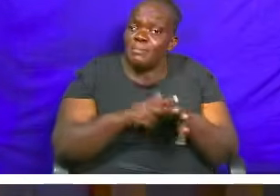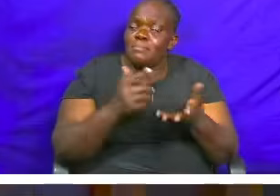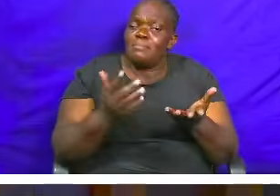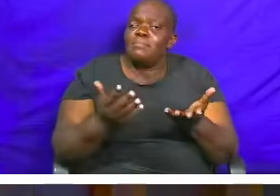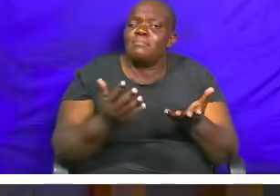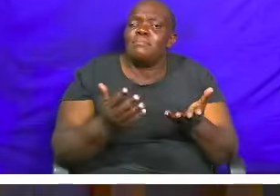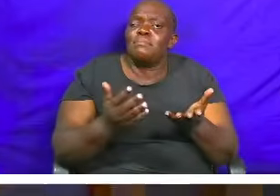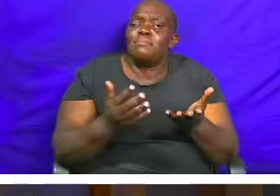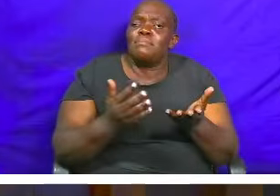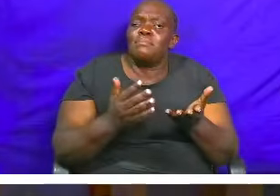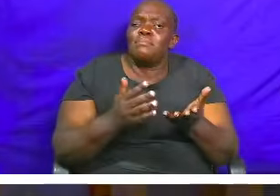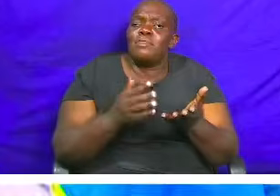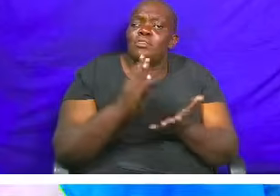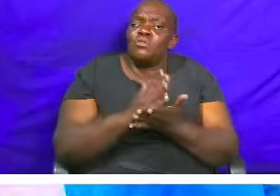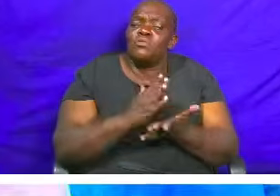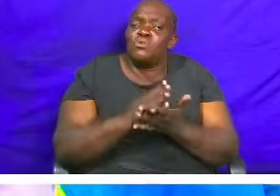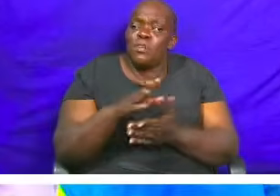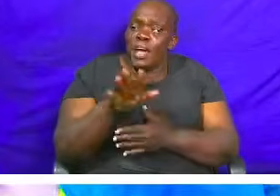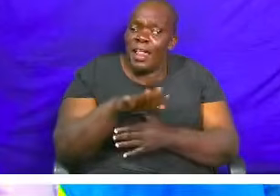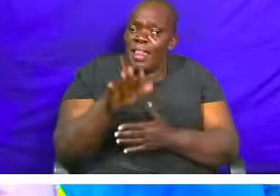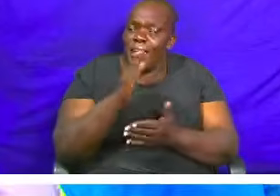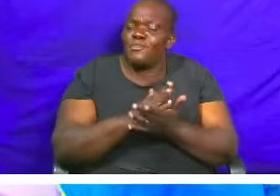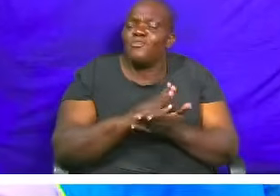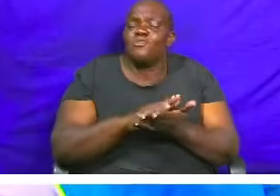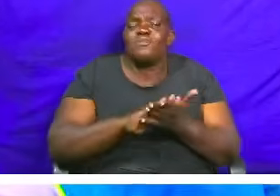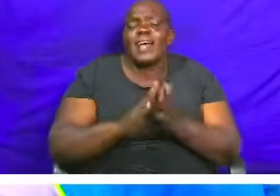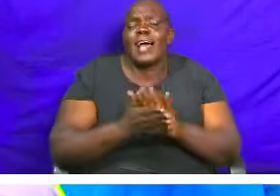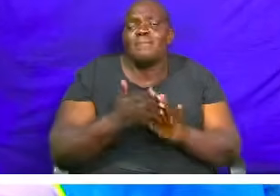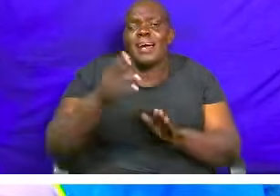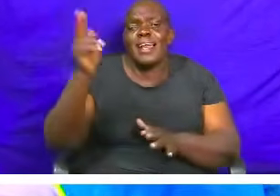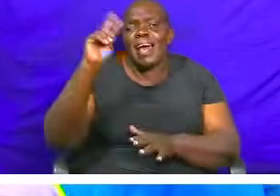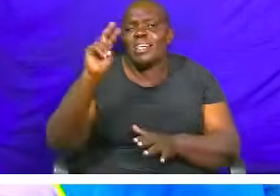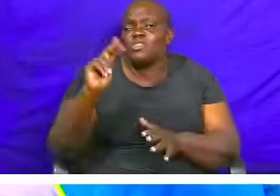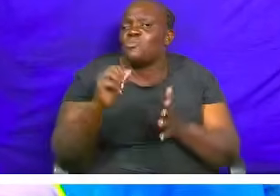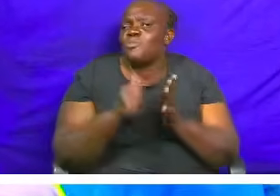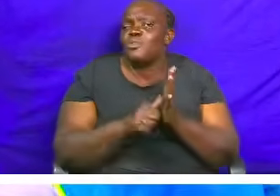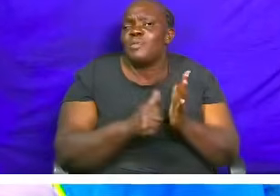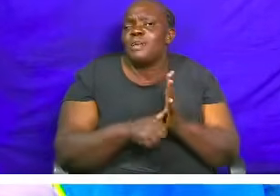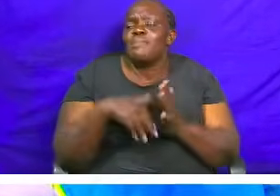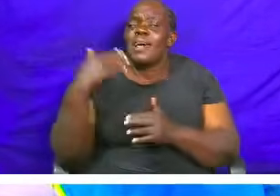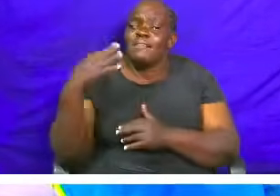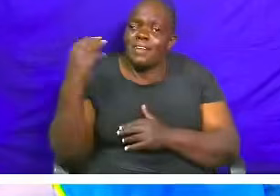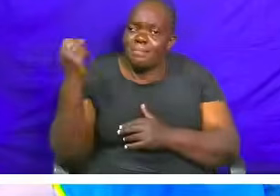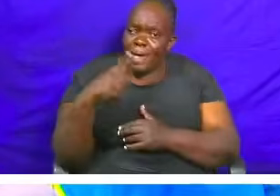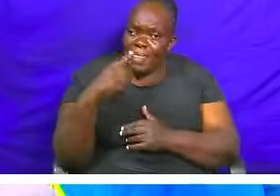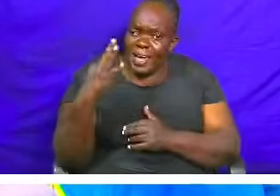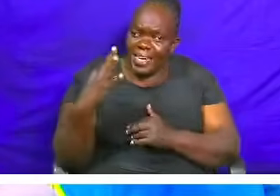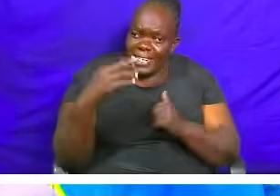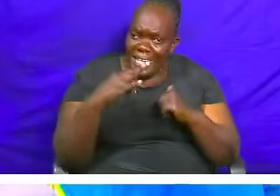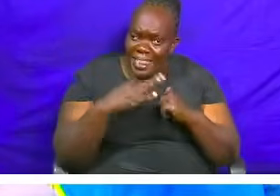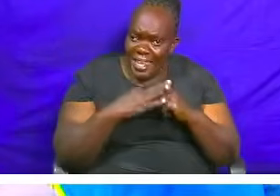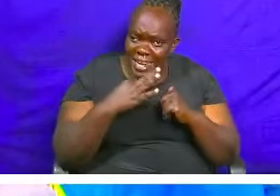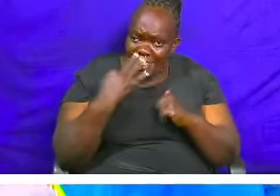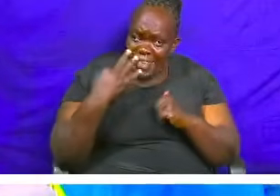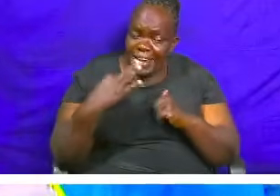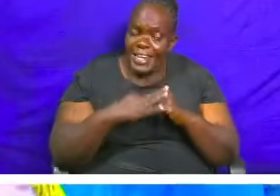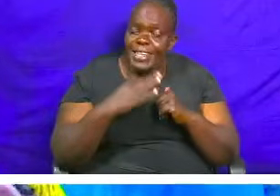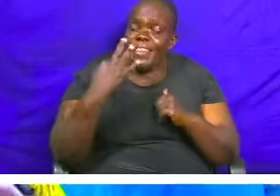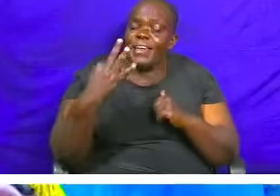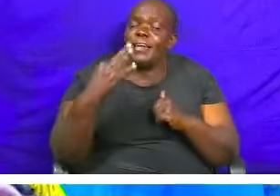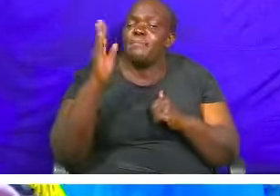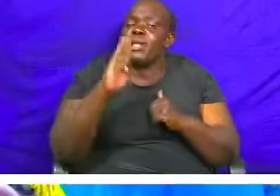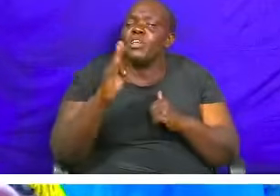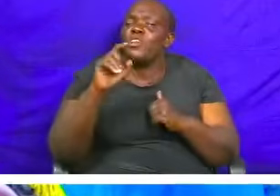food import bill is over 500 billion. So it had become a national issue. And then every month you need 83 billion or so. At that point, at the rate of